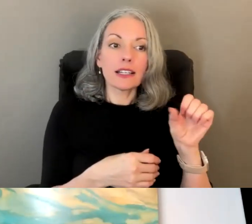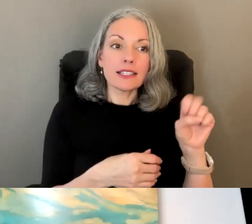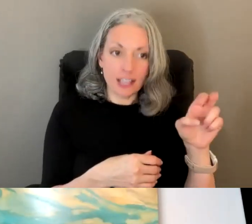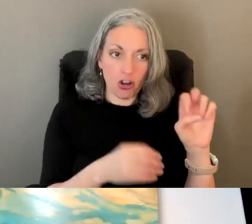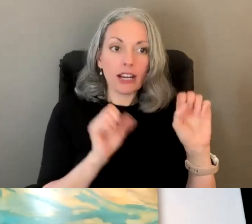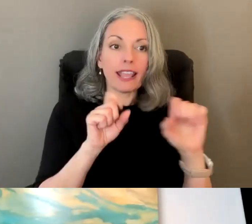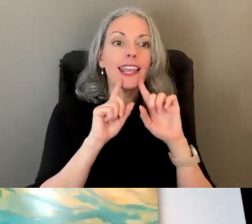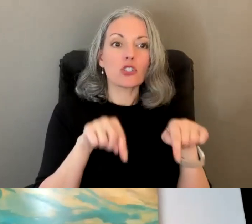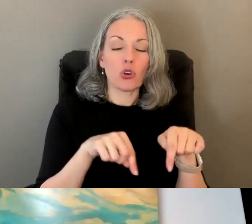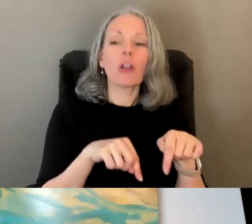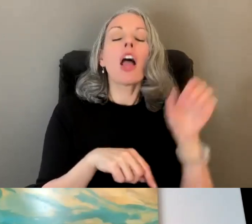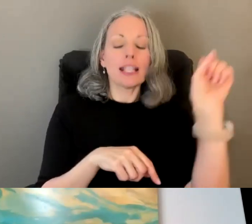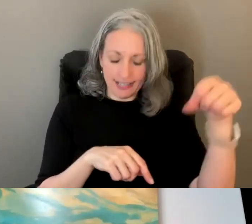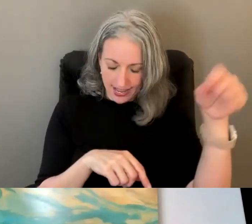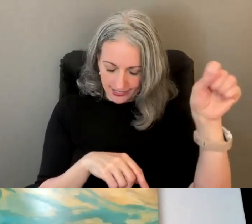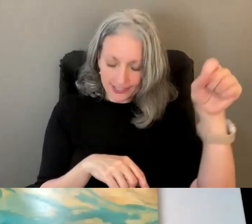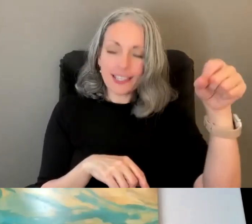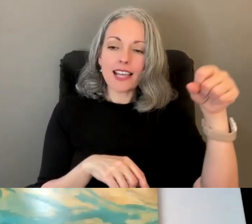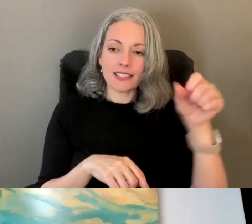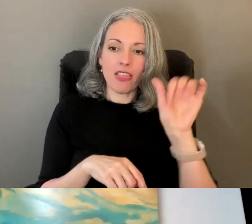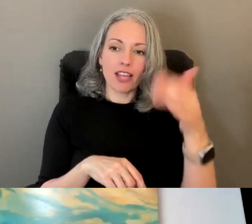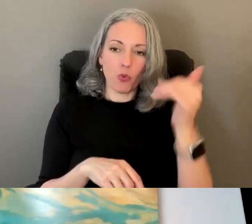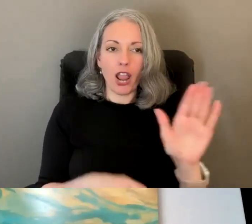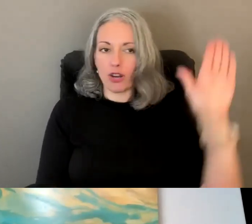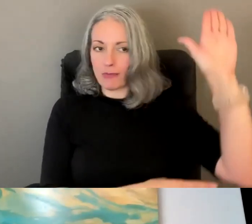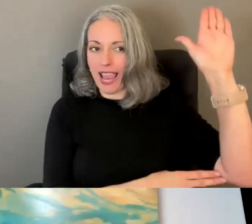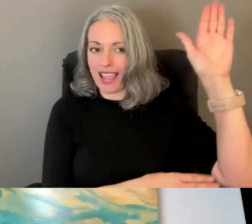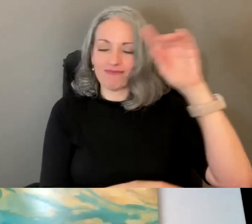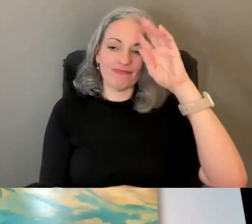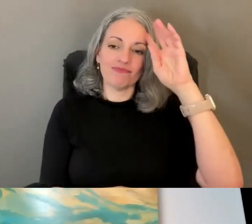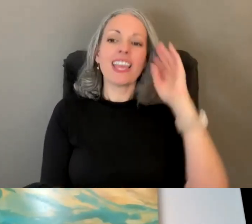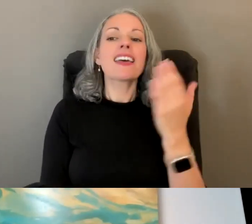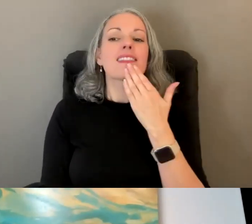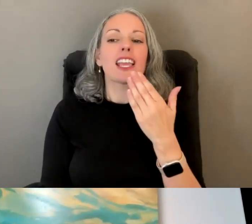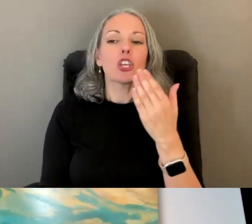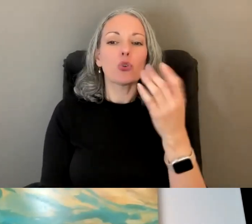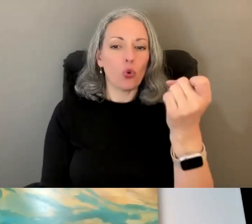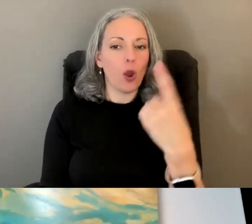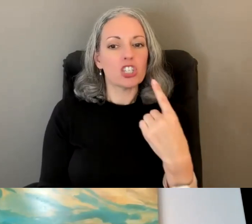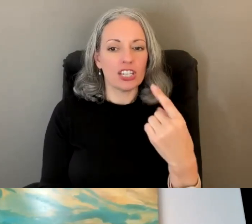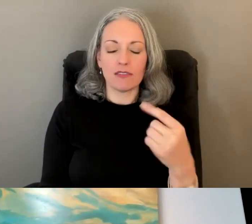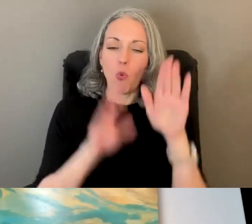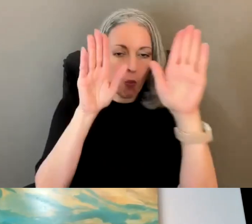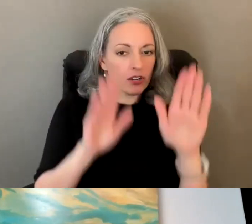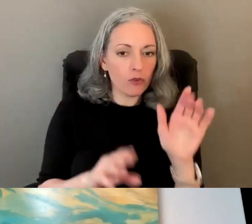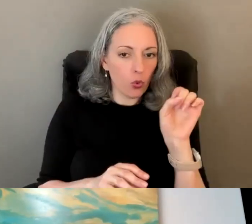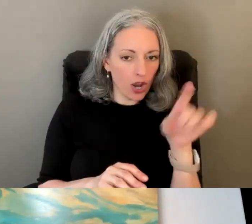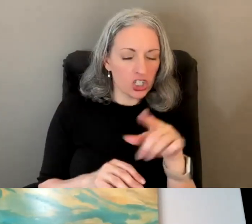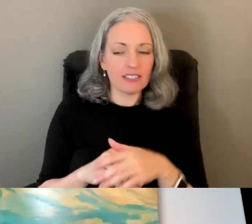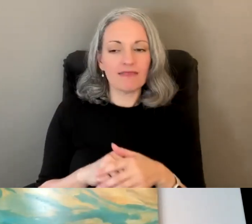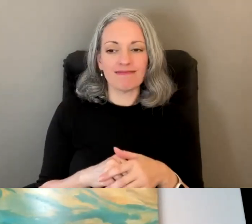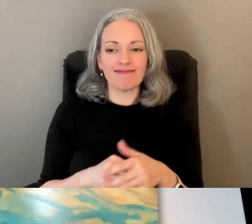not, I. Oh, yeah, absolutely. That's why I raised my hand. Thank you for that question. It's a great question, Catherine. It's great to see